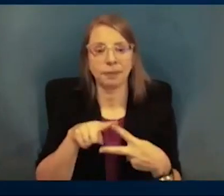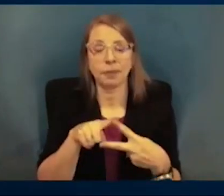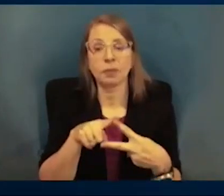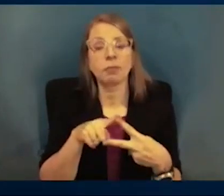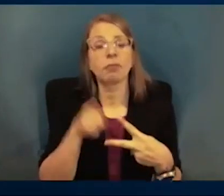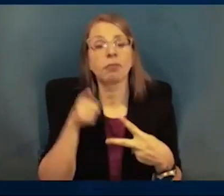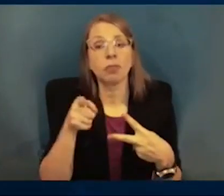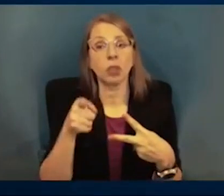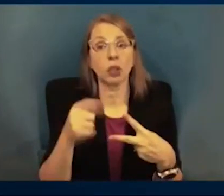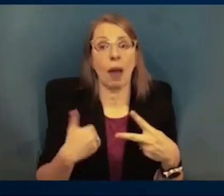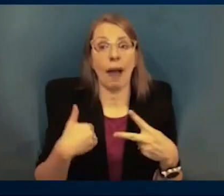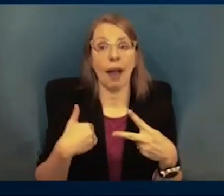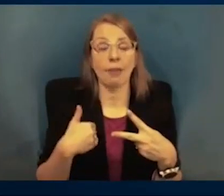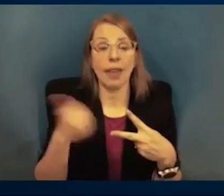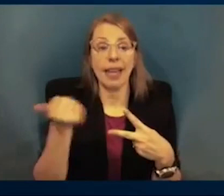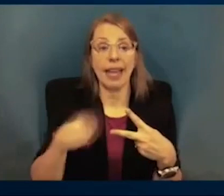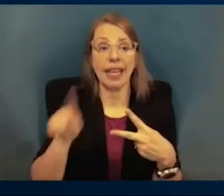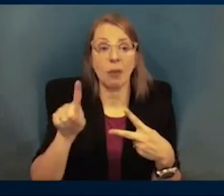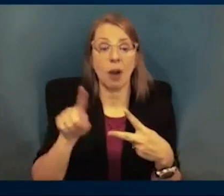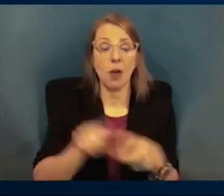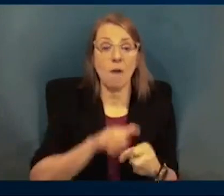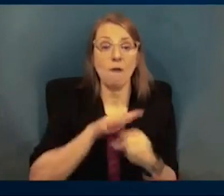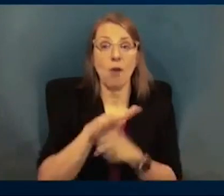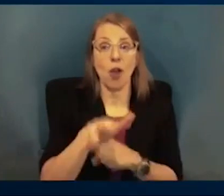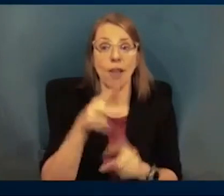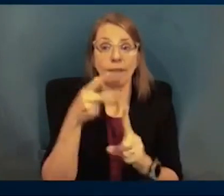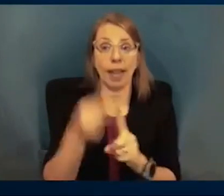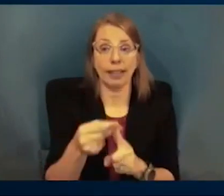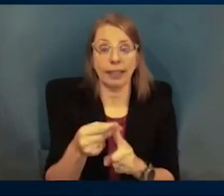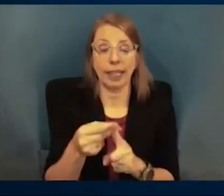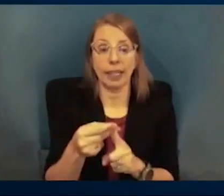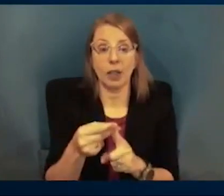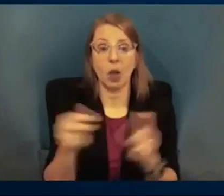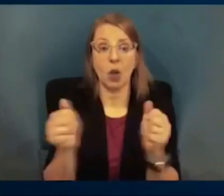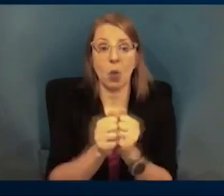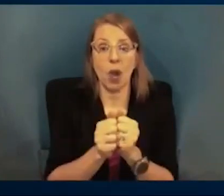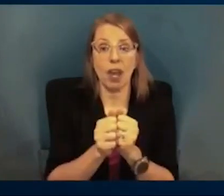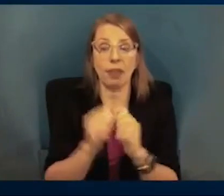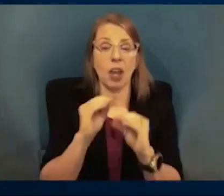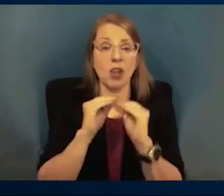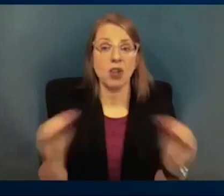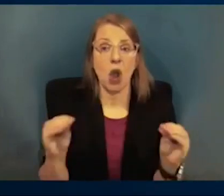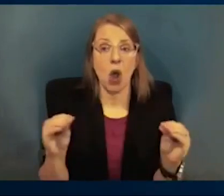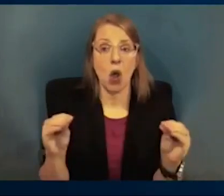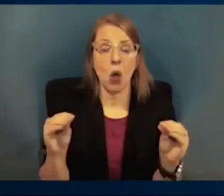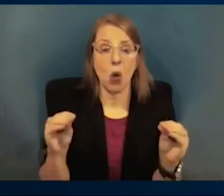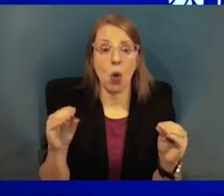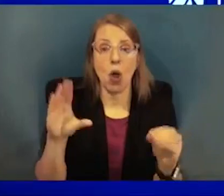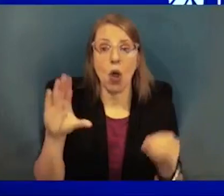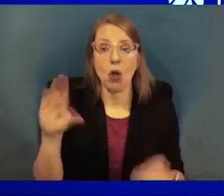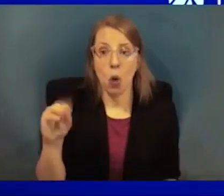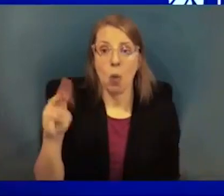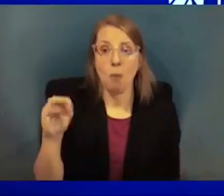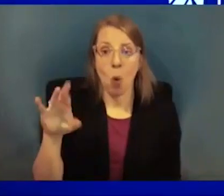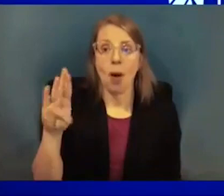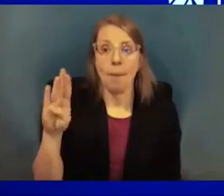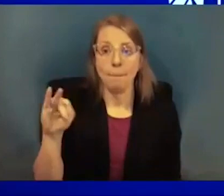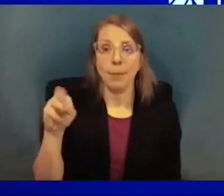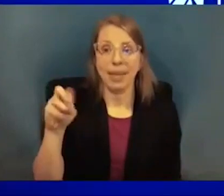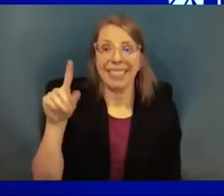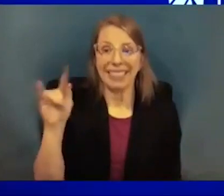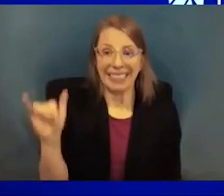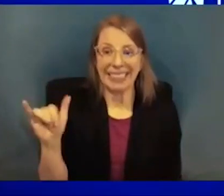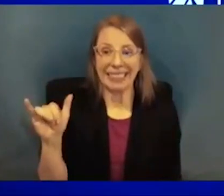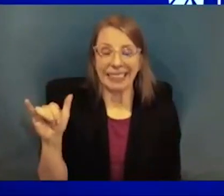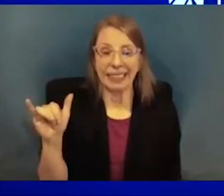have anyone fully vaccinated with no comorbidities? We do not.